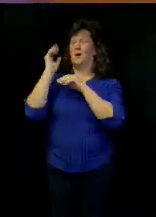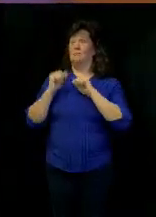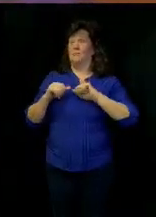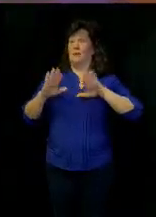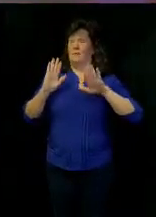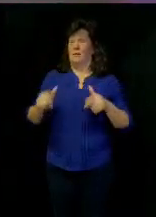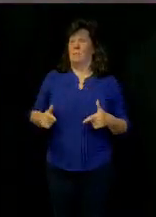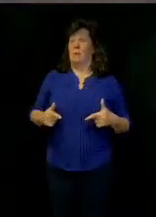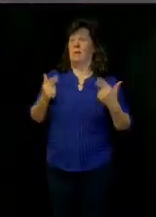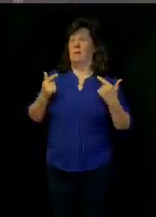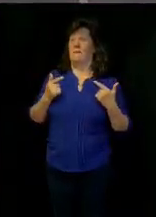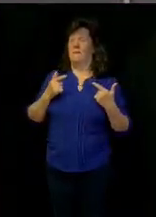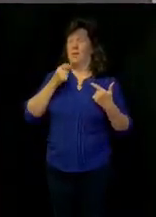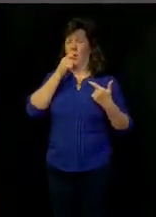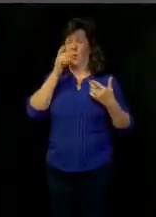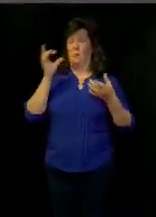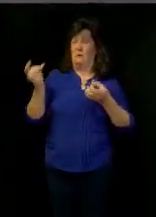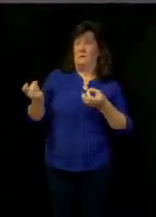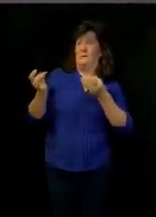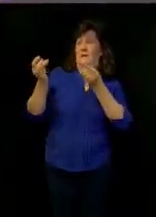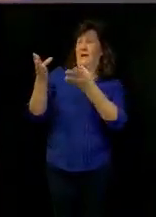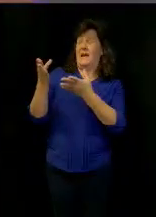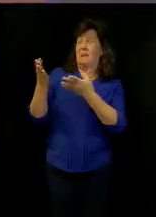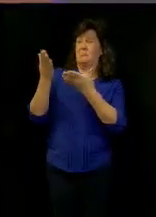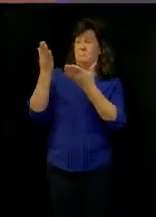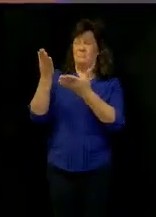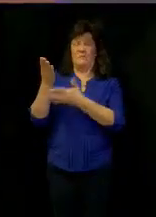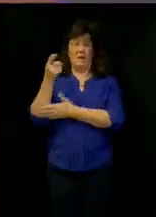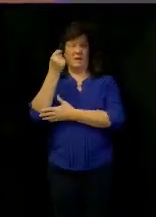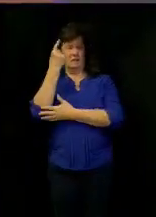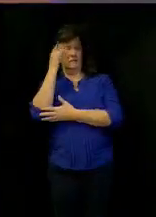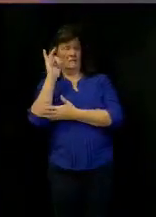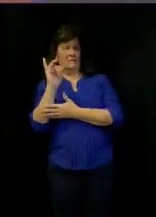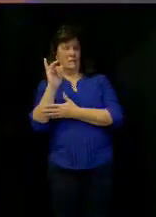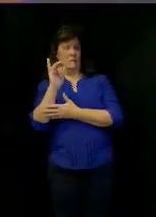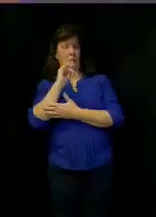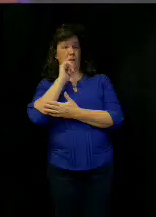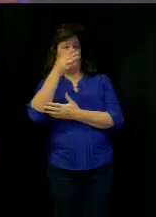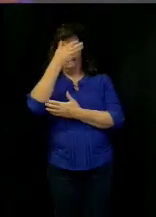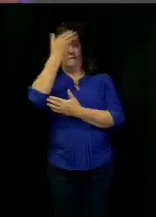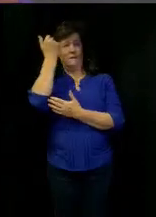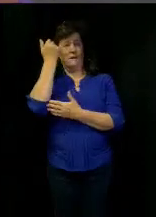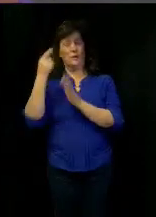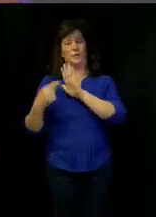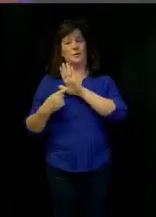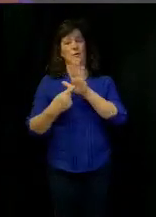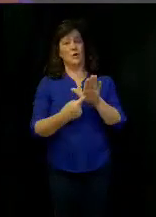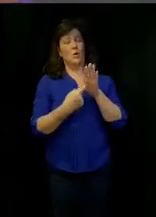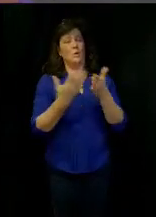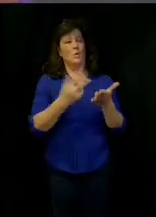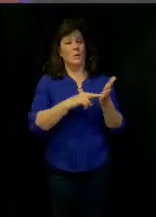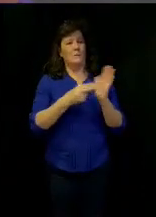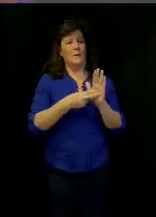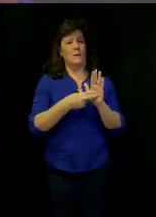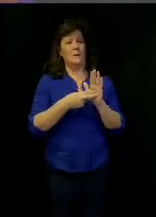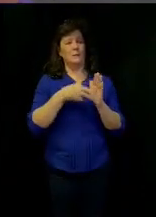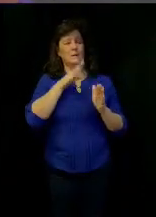those that hate him, would put him on a tree. I get that. But don't forget he's also shown us what it's like to be a